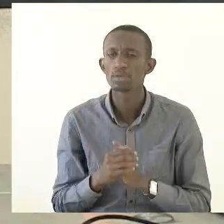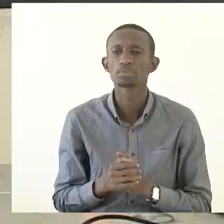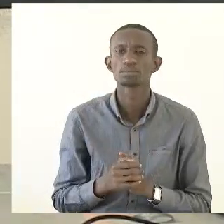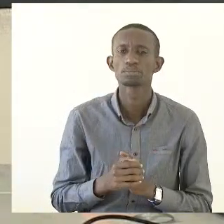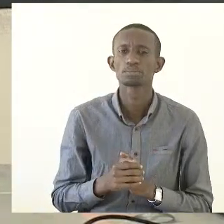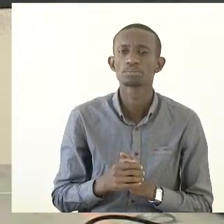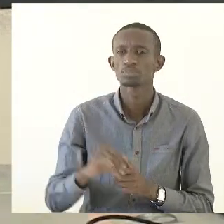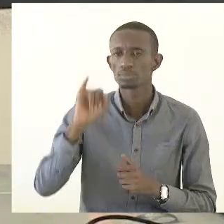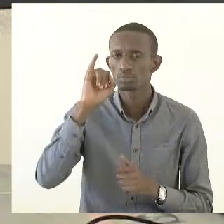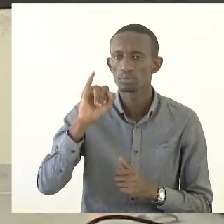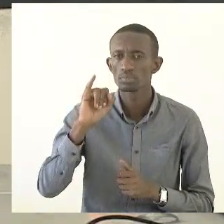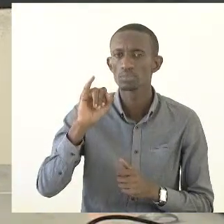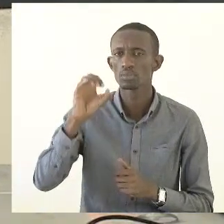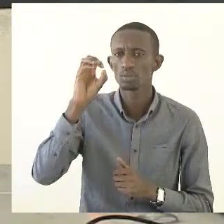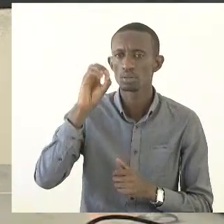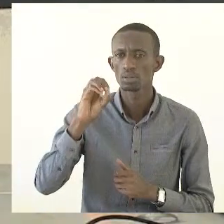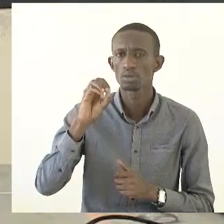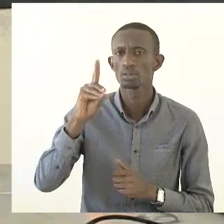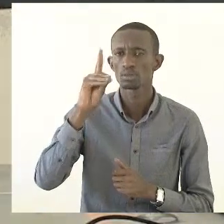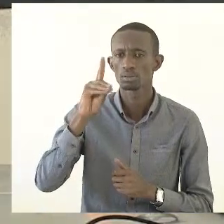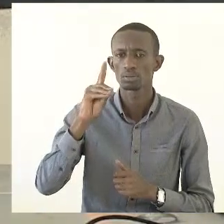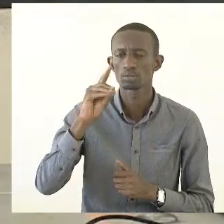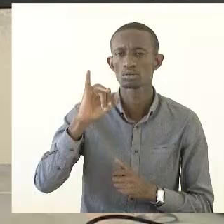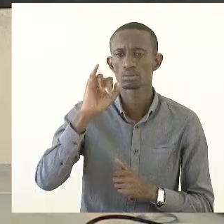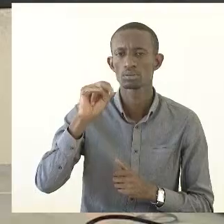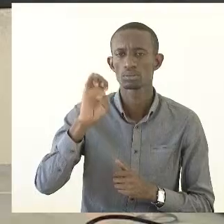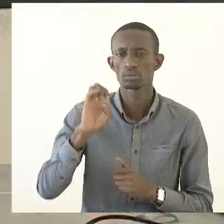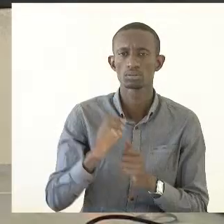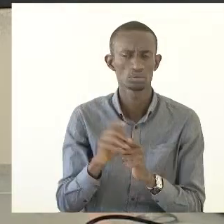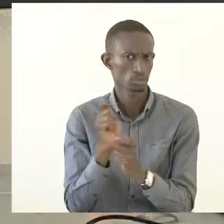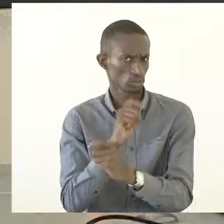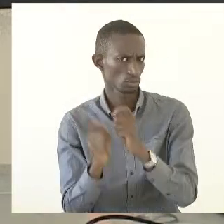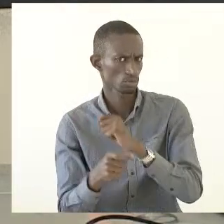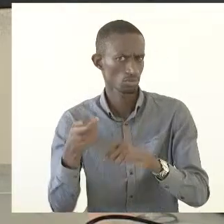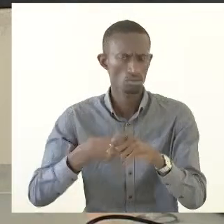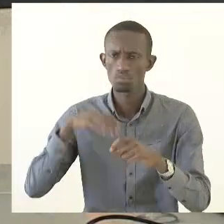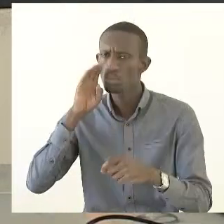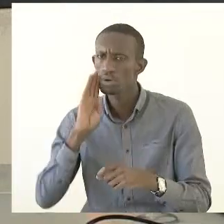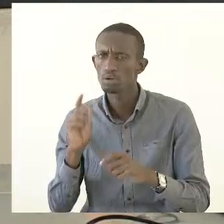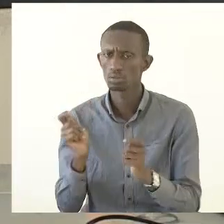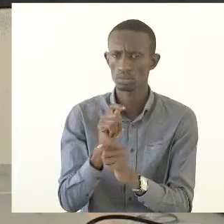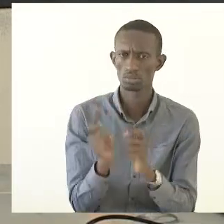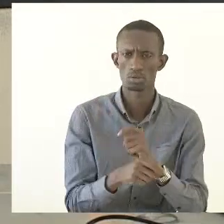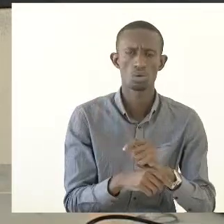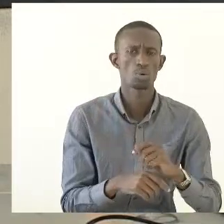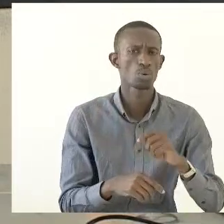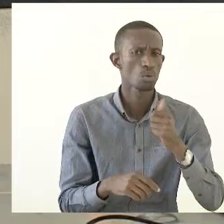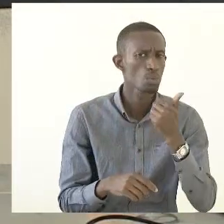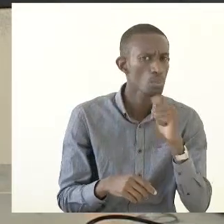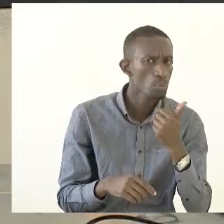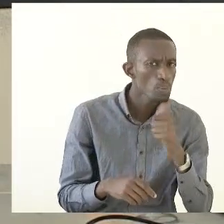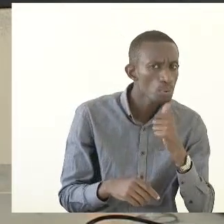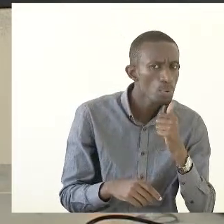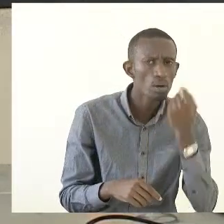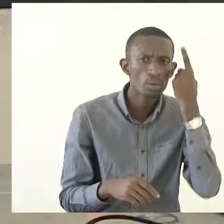color, changes from brown to a blue-black if there is a presence of